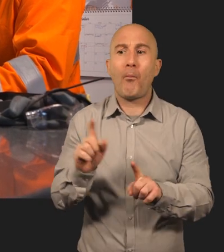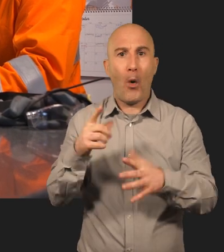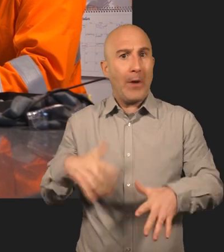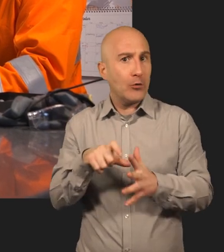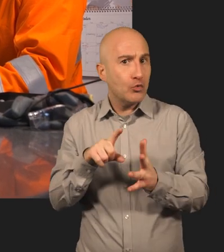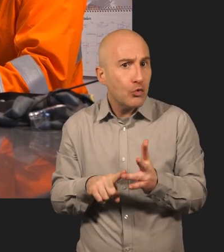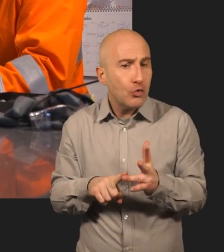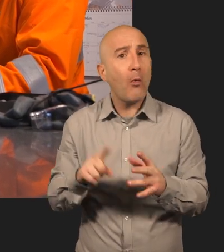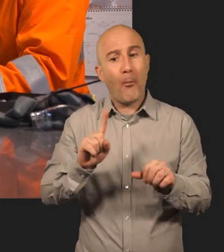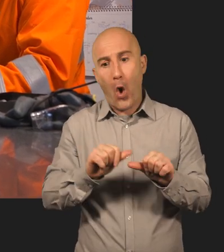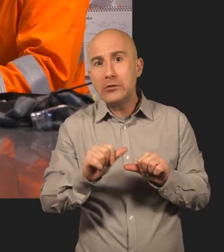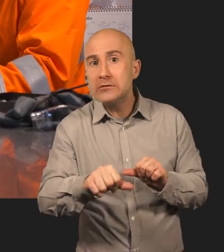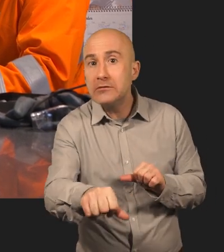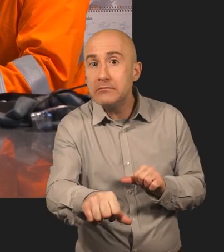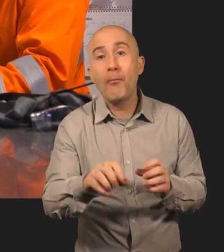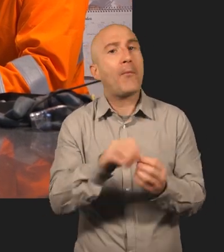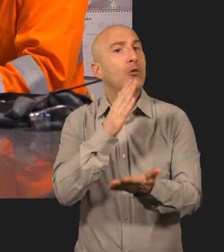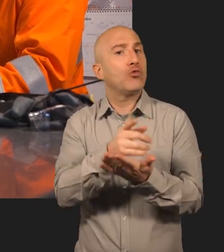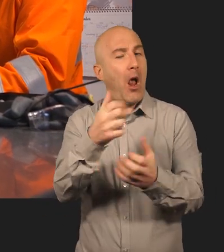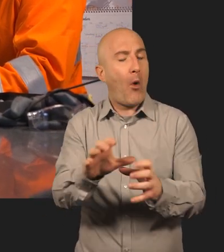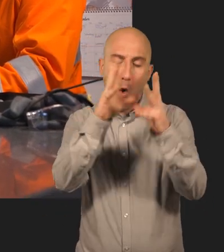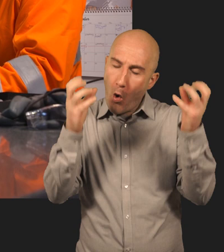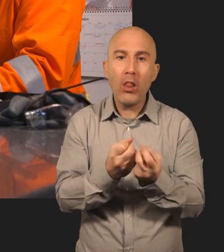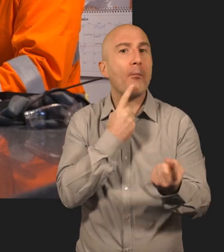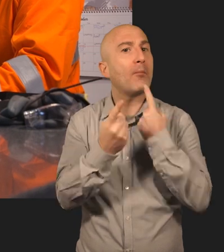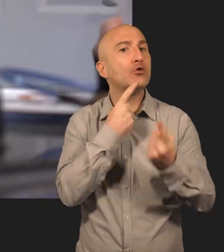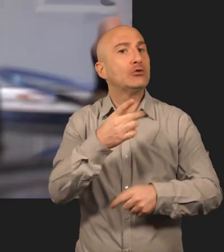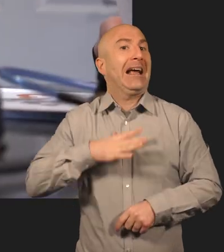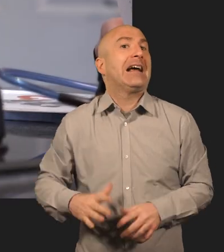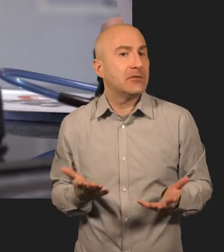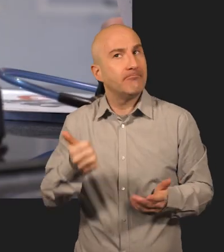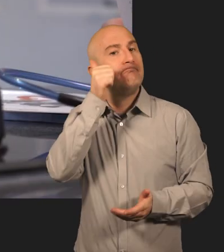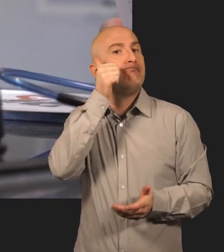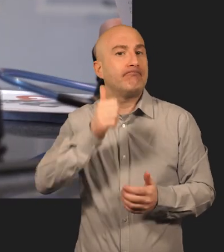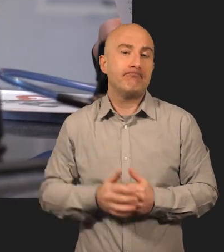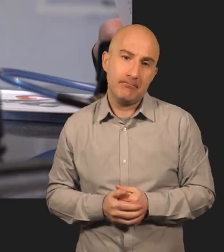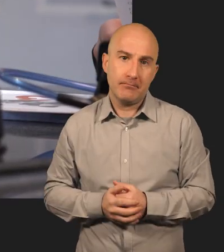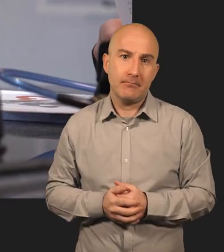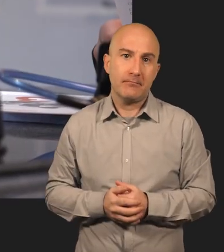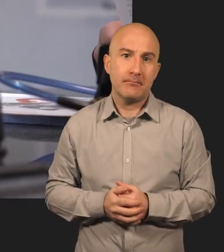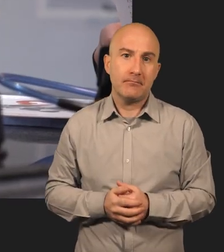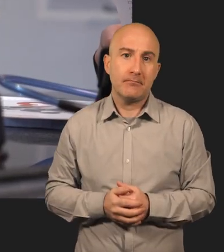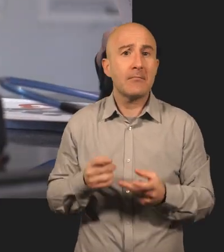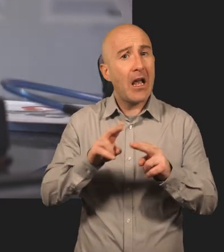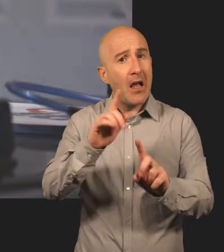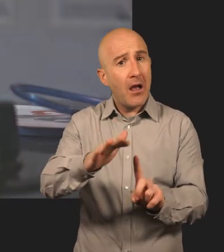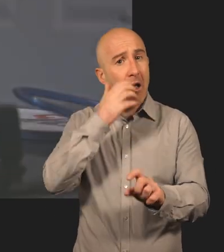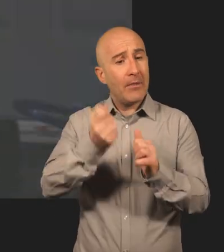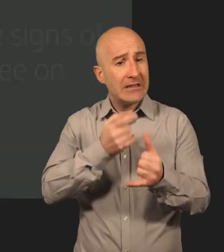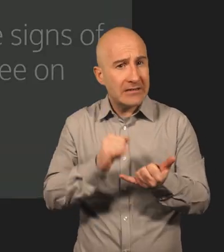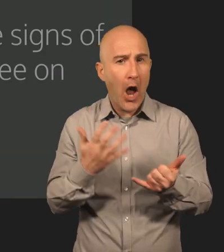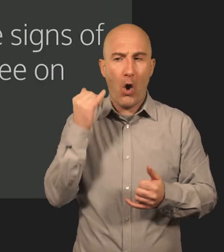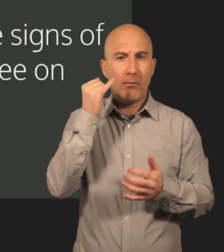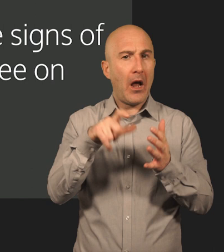they have done during their visit, and what you can expect next, ensuring you have all the information you need. If you